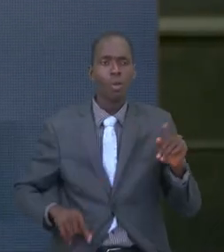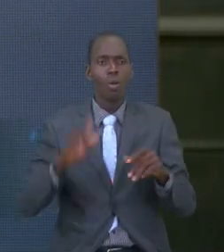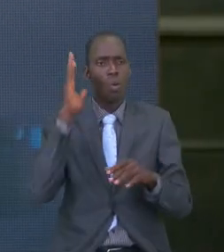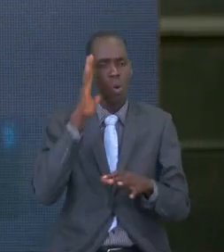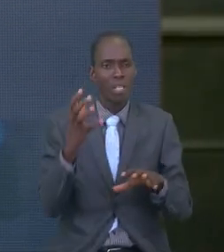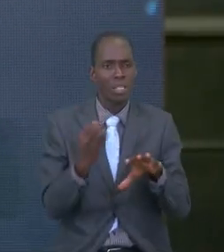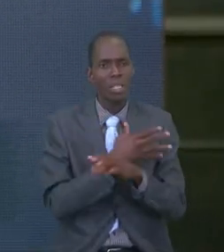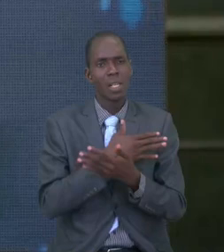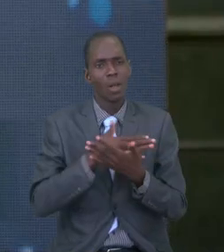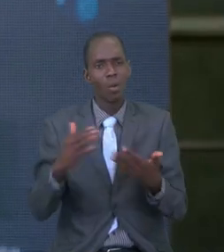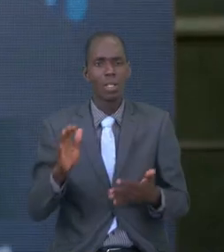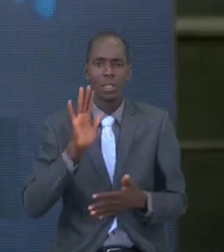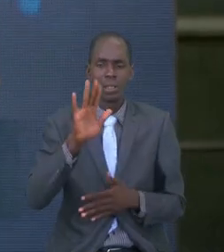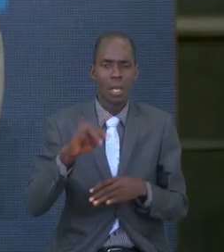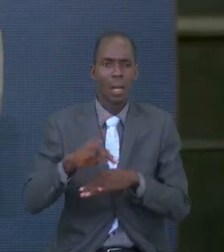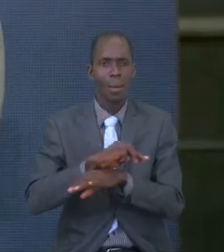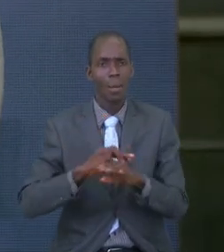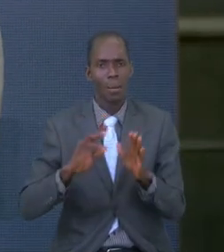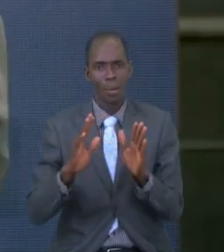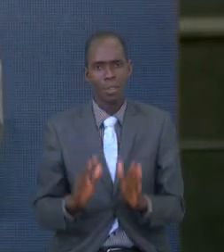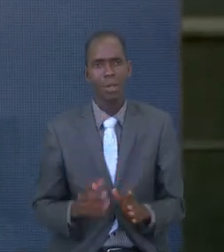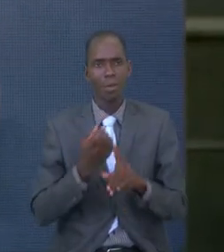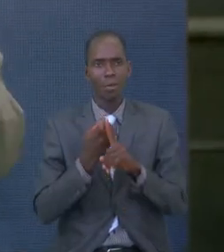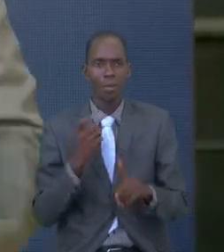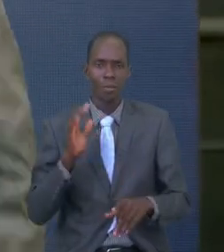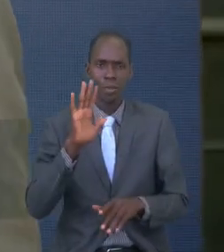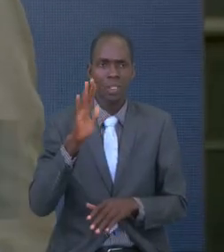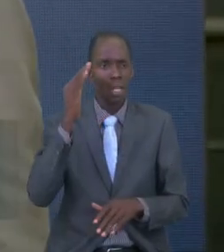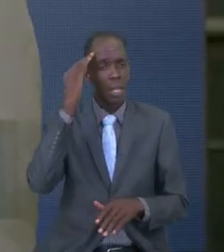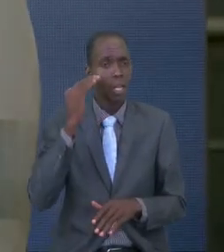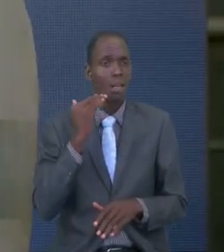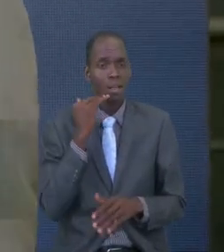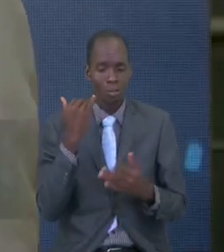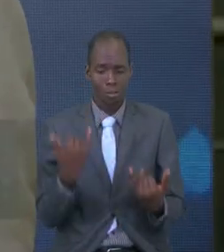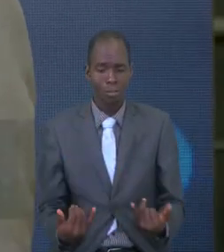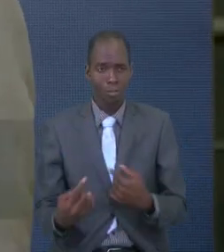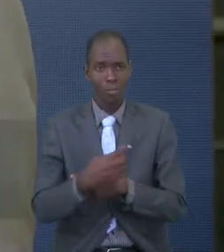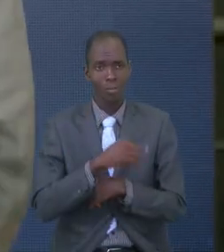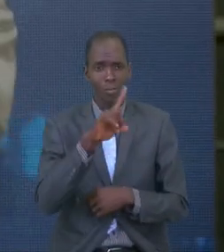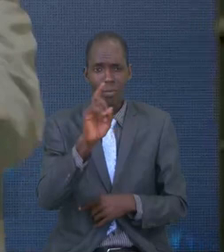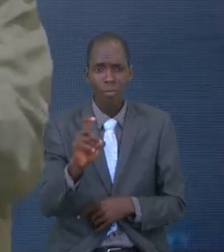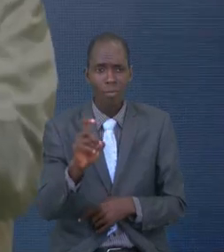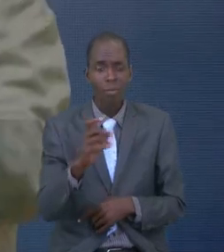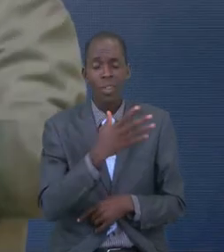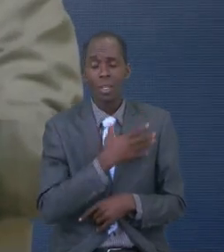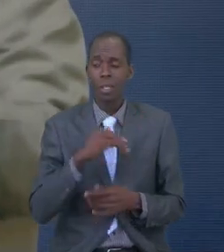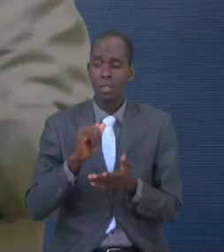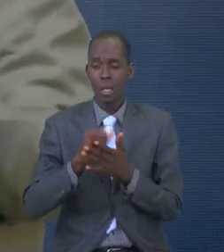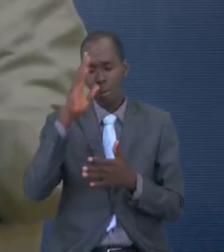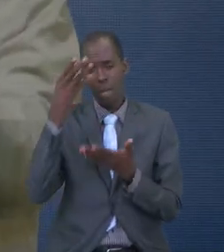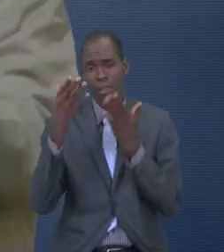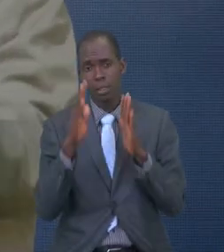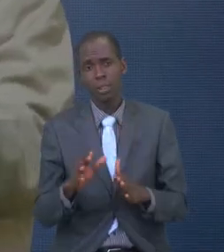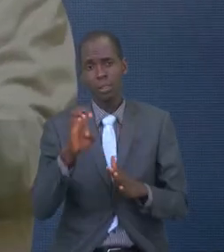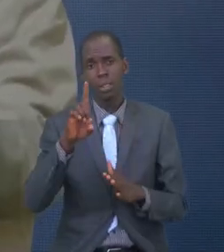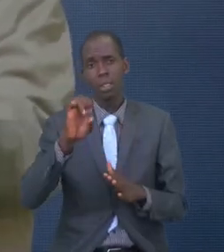will take away thy master from thy head today? And he said, yea,